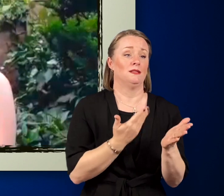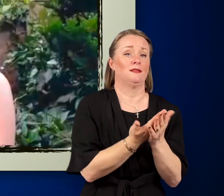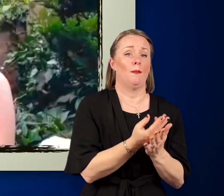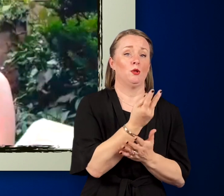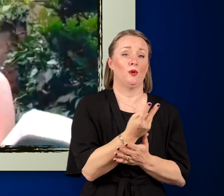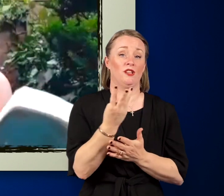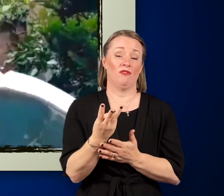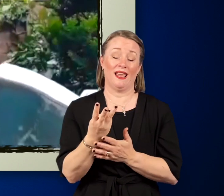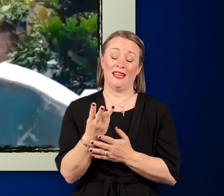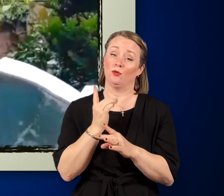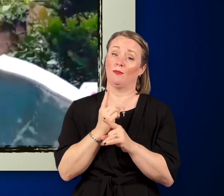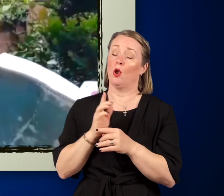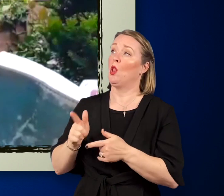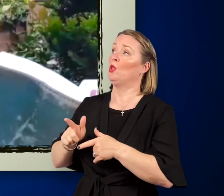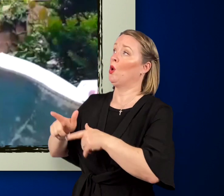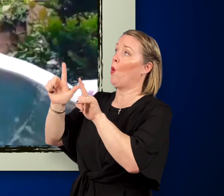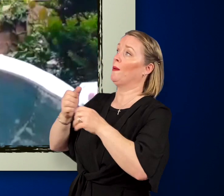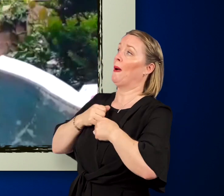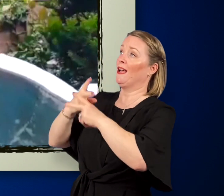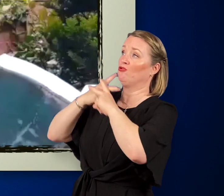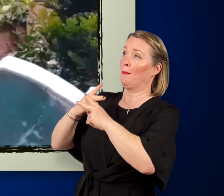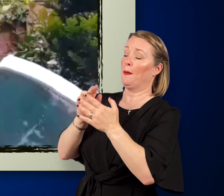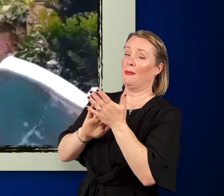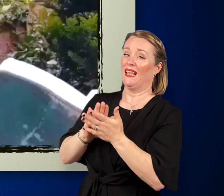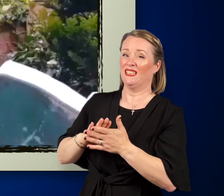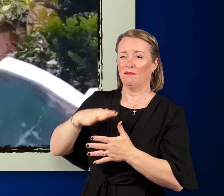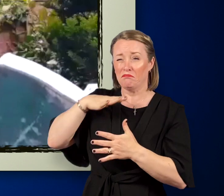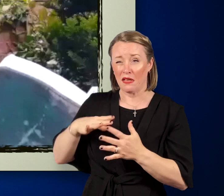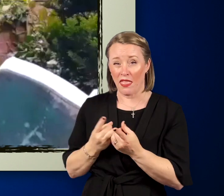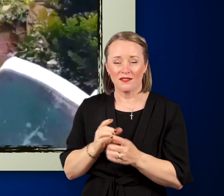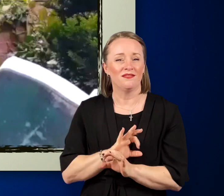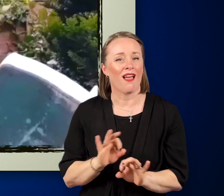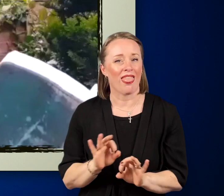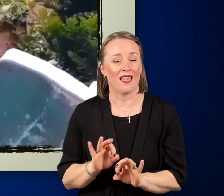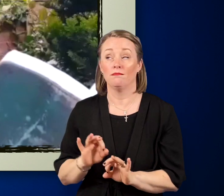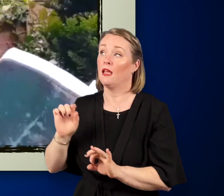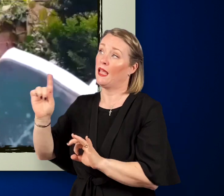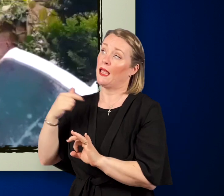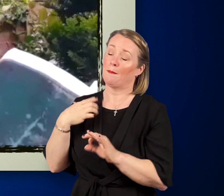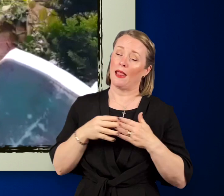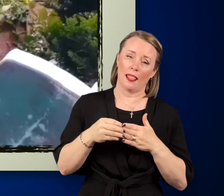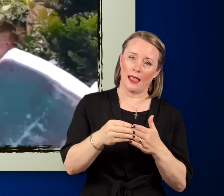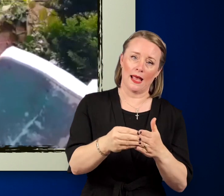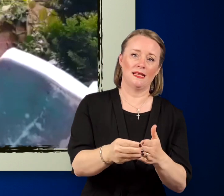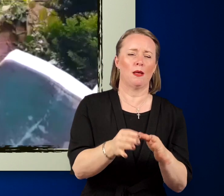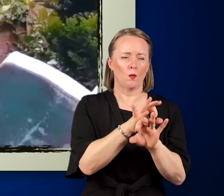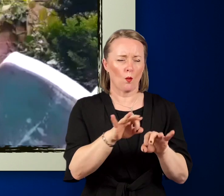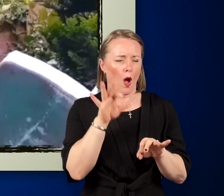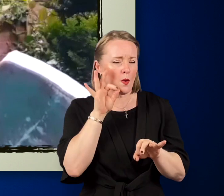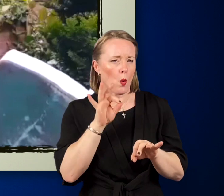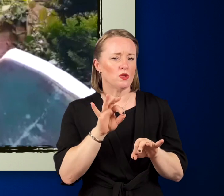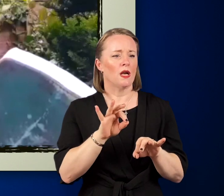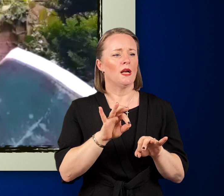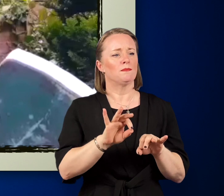states, "The Lord is my shepherd, I lack nothing. He makes me lie down in green pastures. He leads me beside quiet